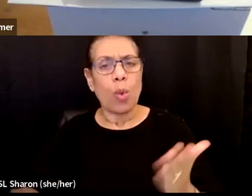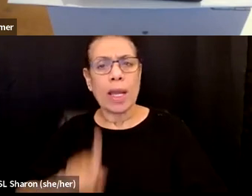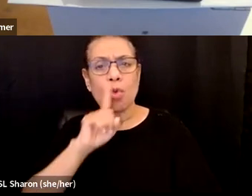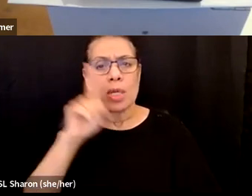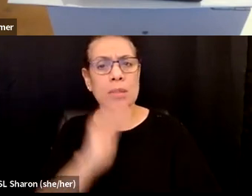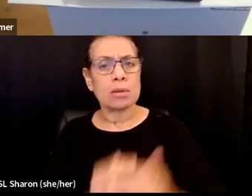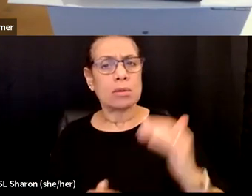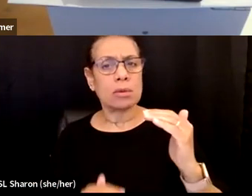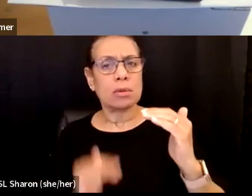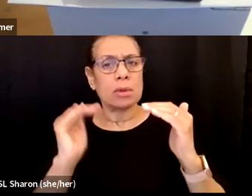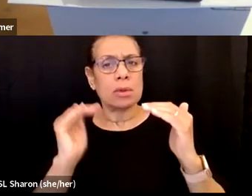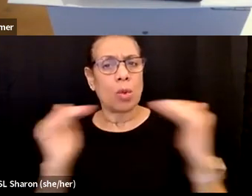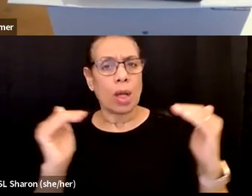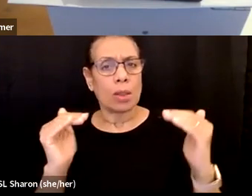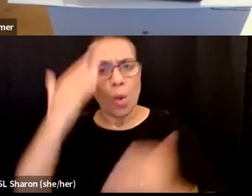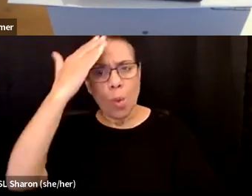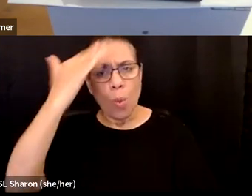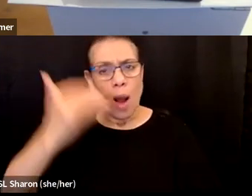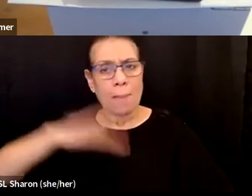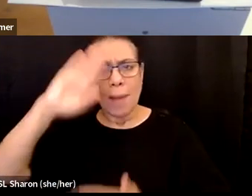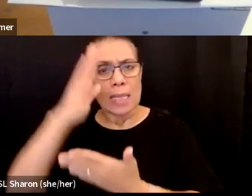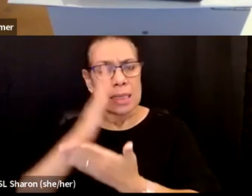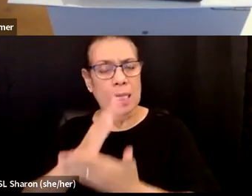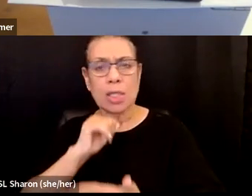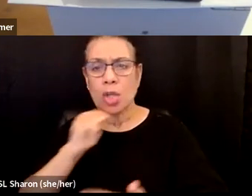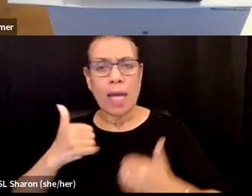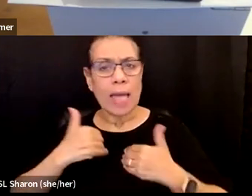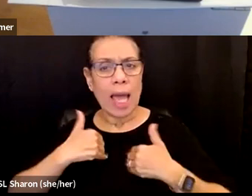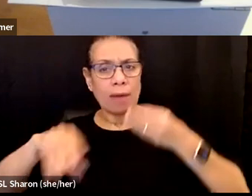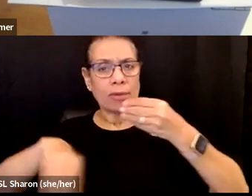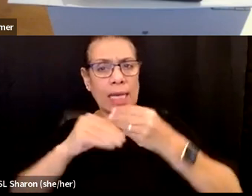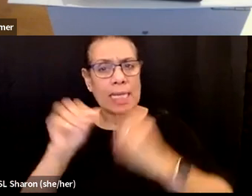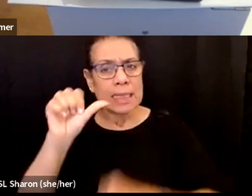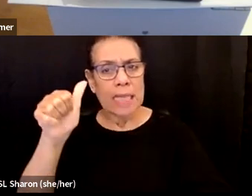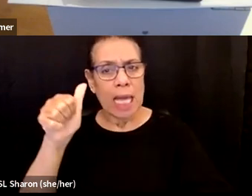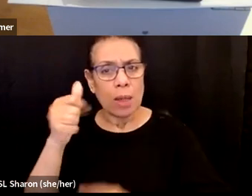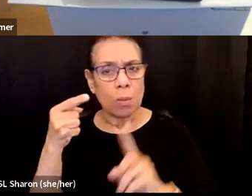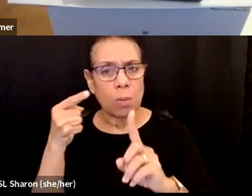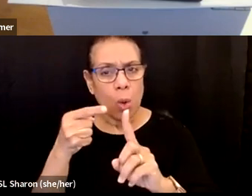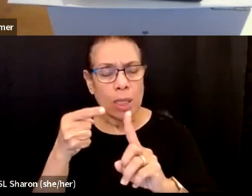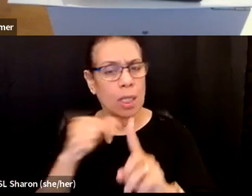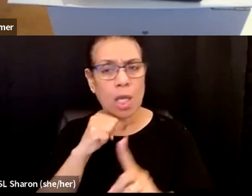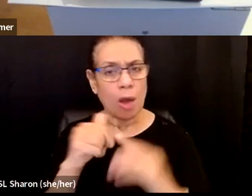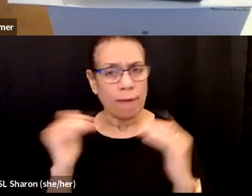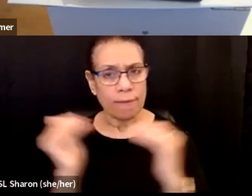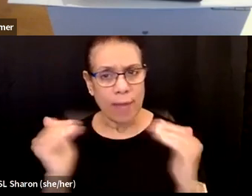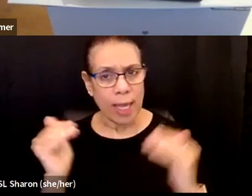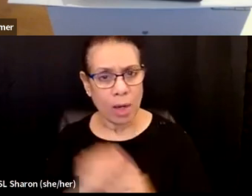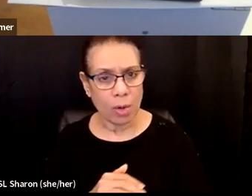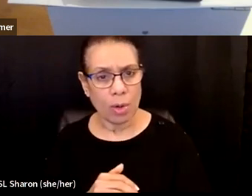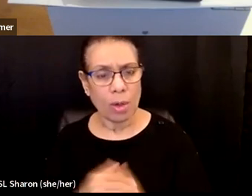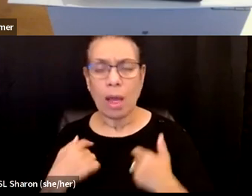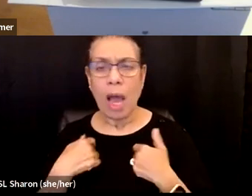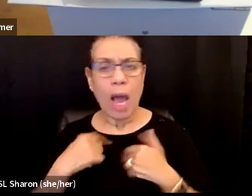why my son doesn't have the 10 points this is not fair and i don't